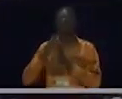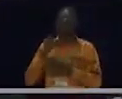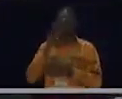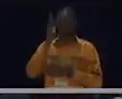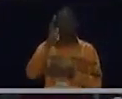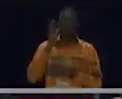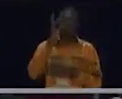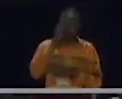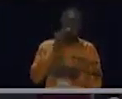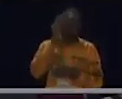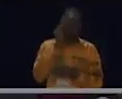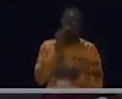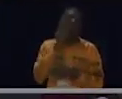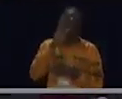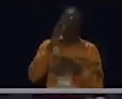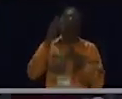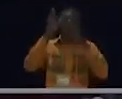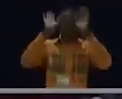wonders?